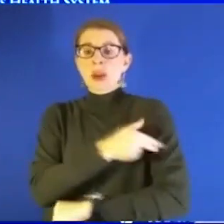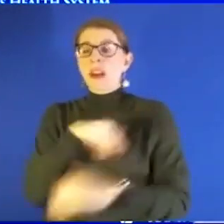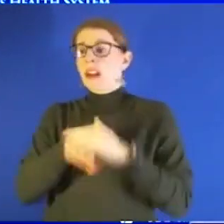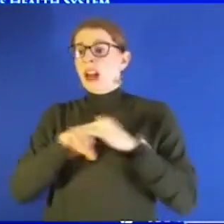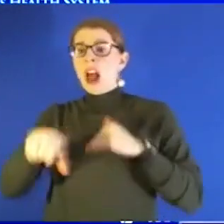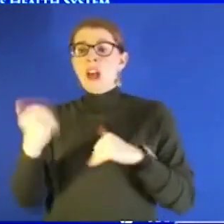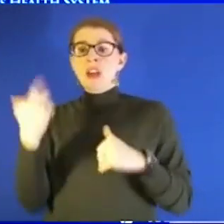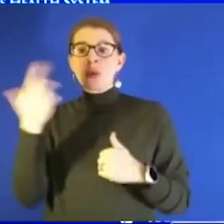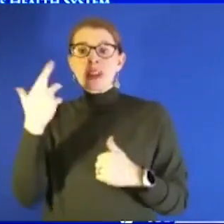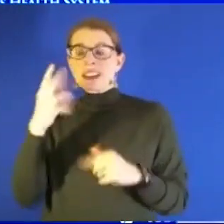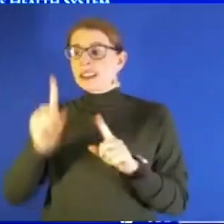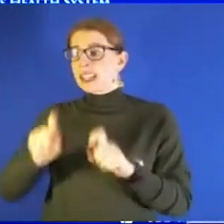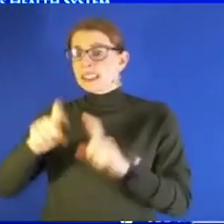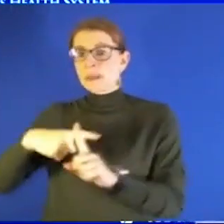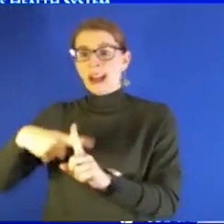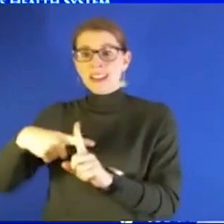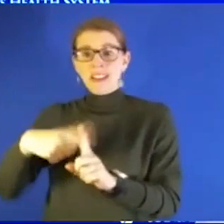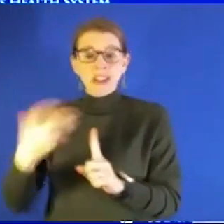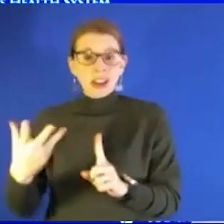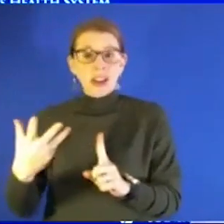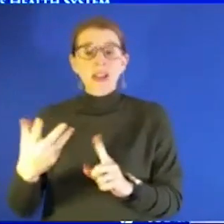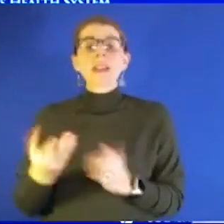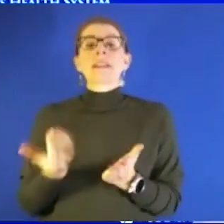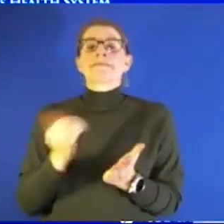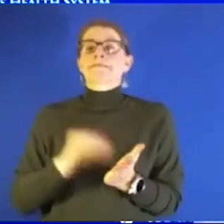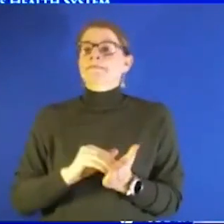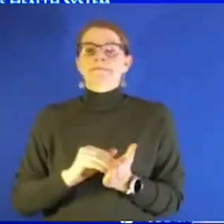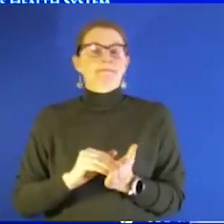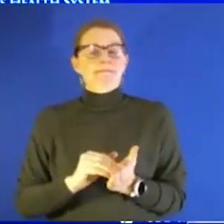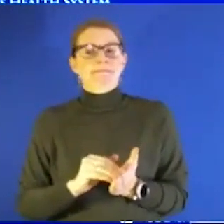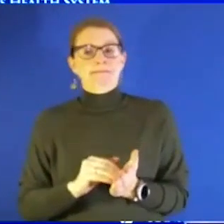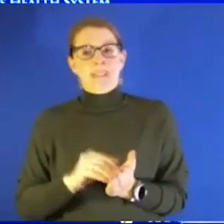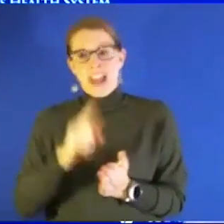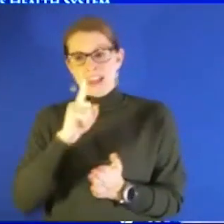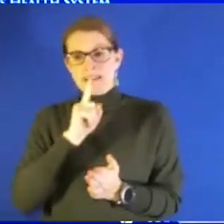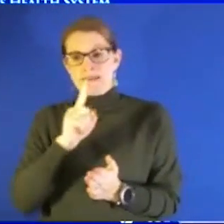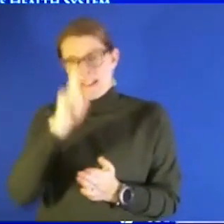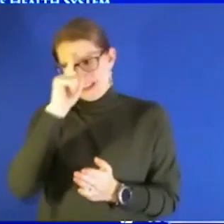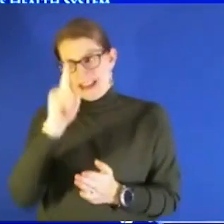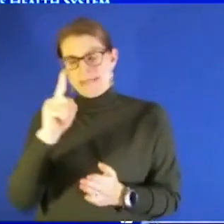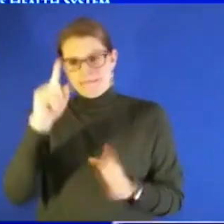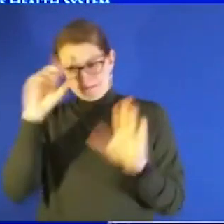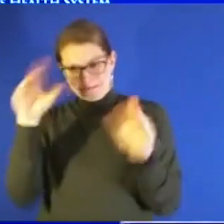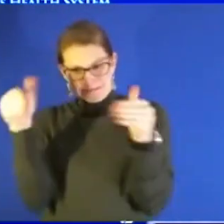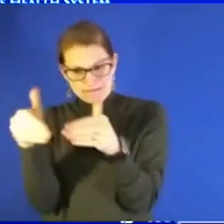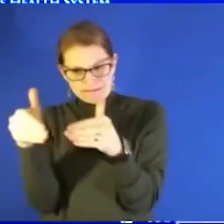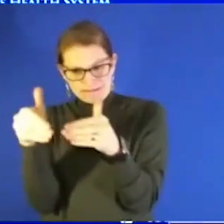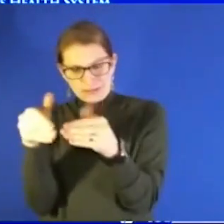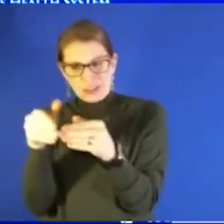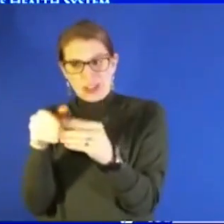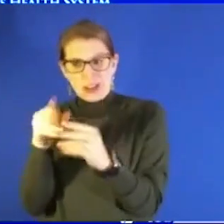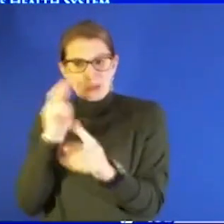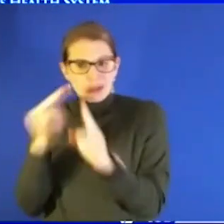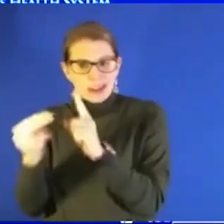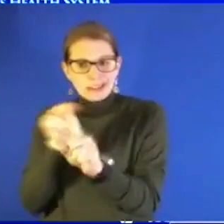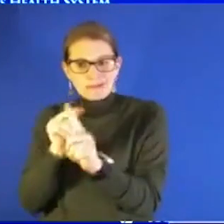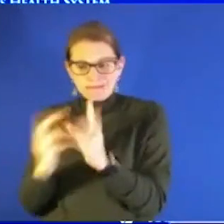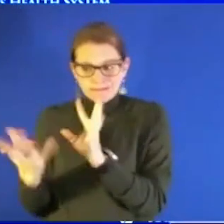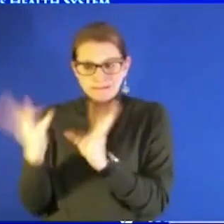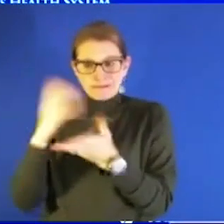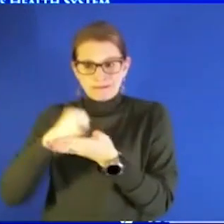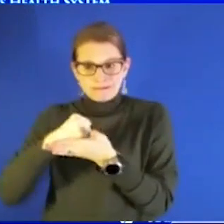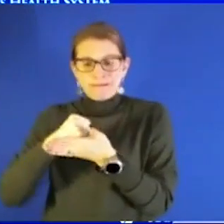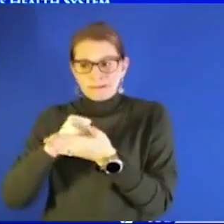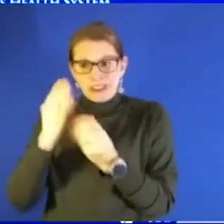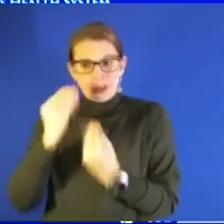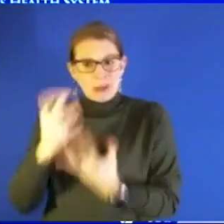testing positive. Again, I think that's a myopic view. That is not taking in the totality of the information. I was working this weekend and